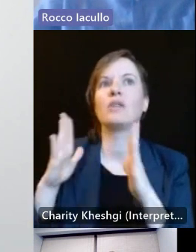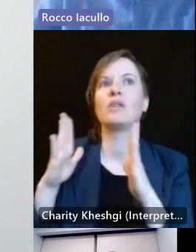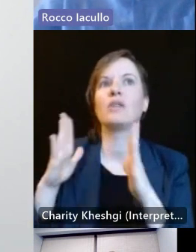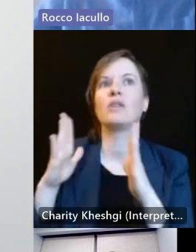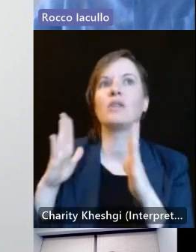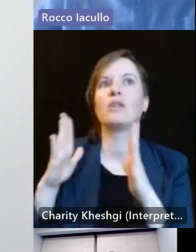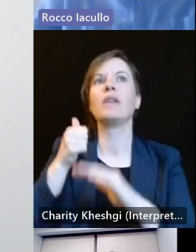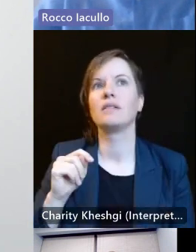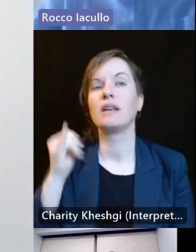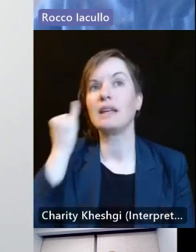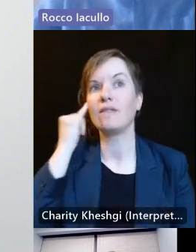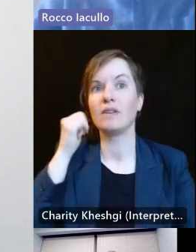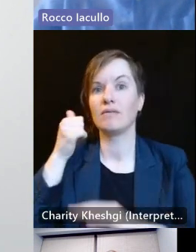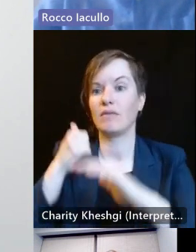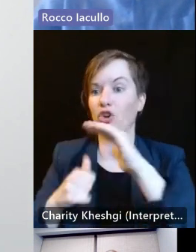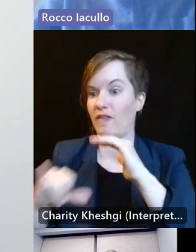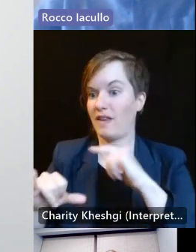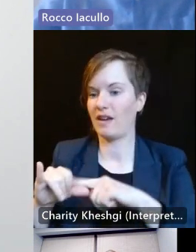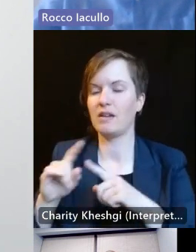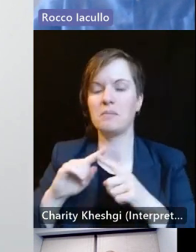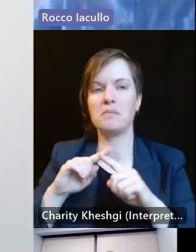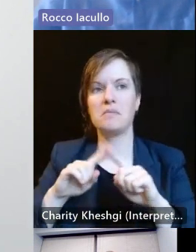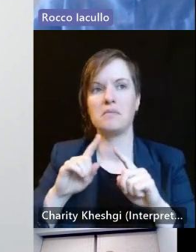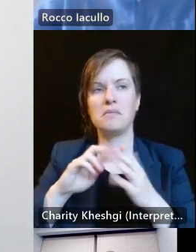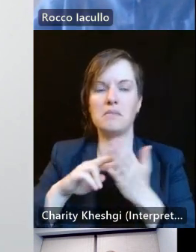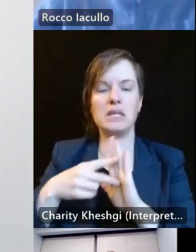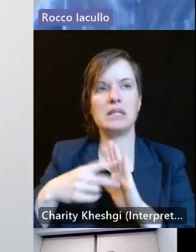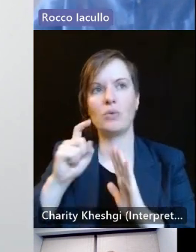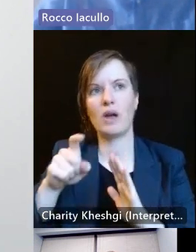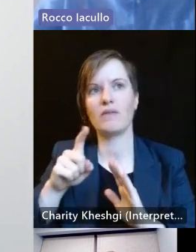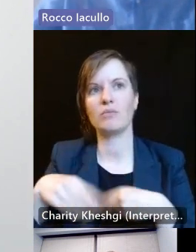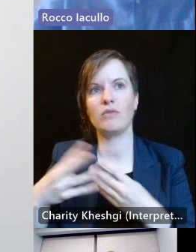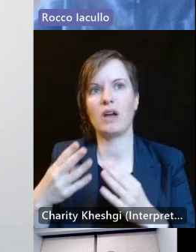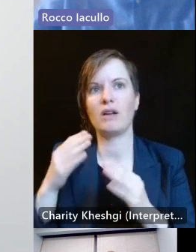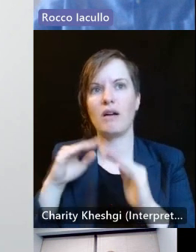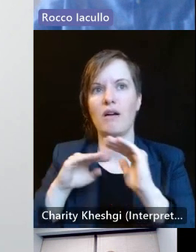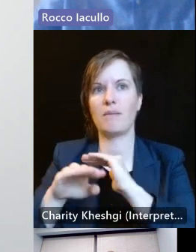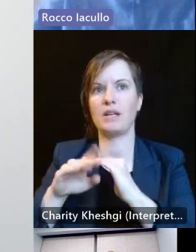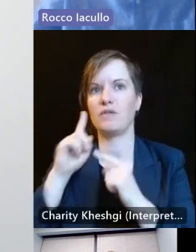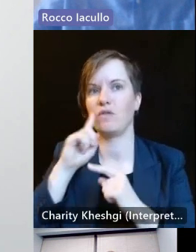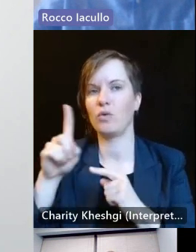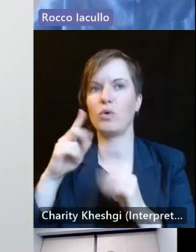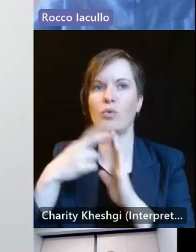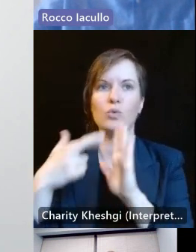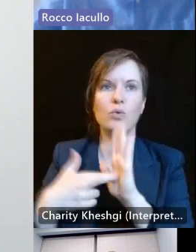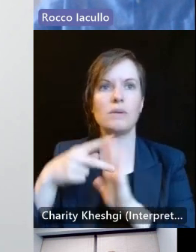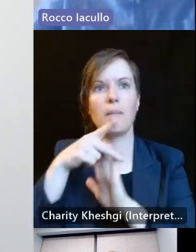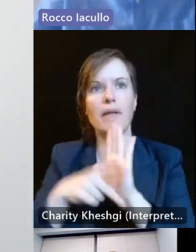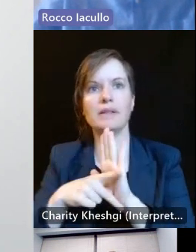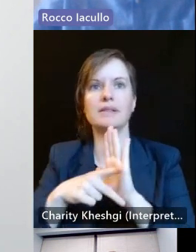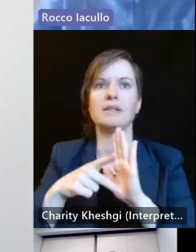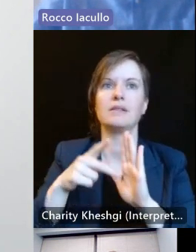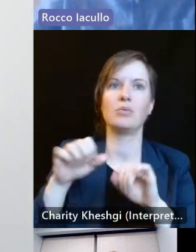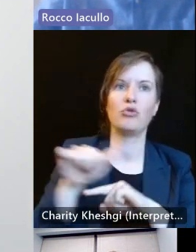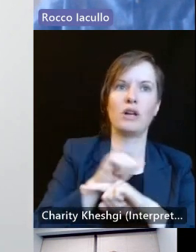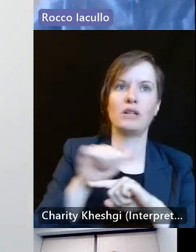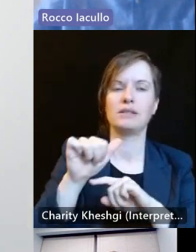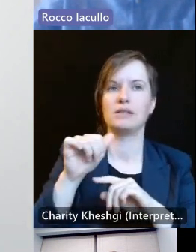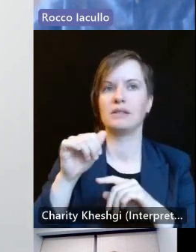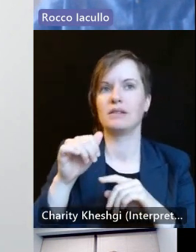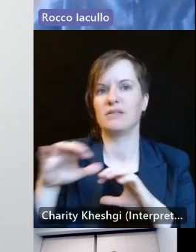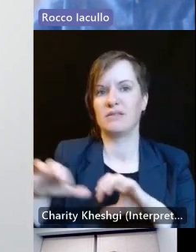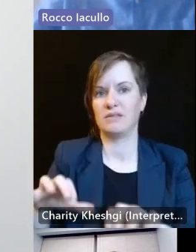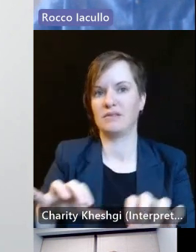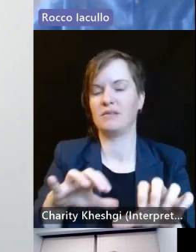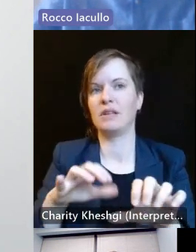accommodations in rules, policies, or practices when necessary to afford a person with a disability an